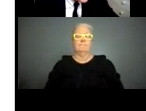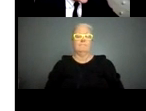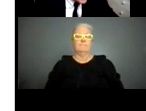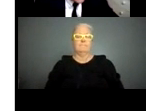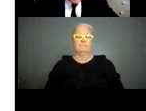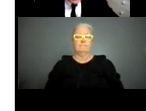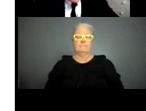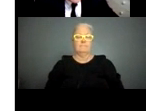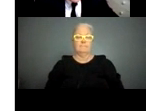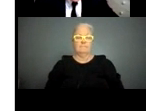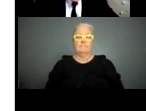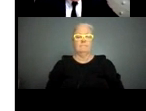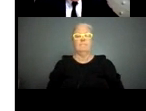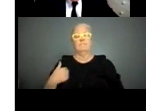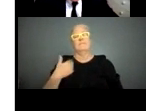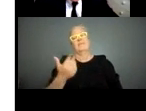this slide, really.